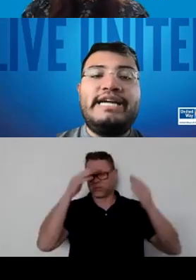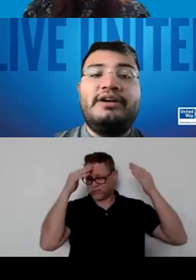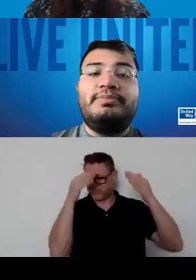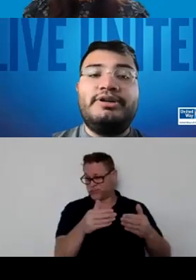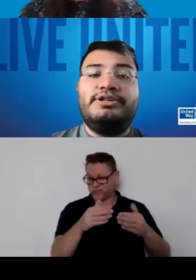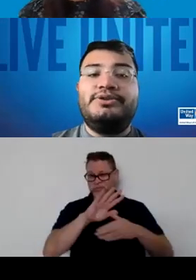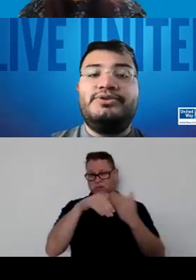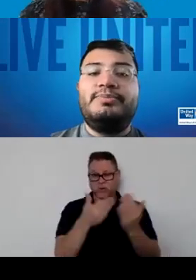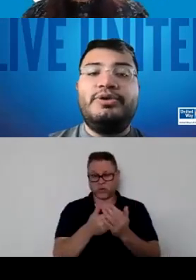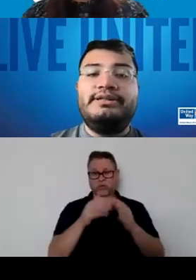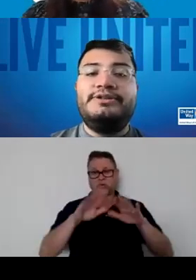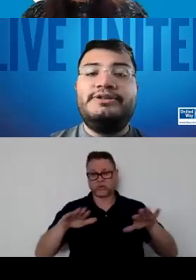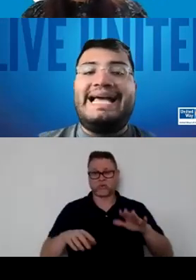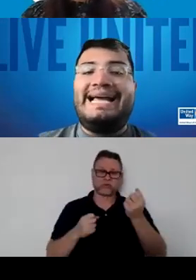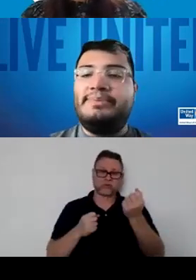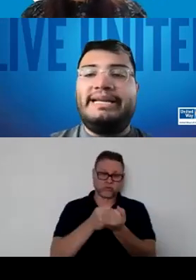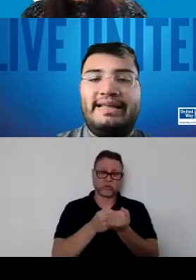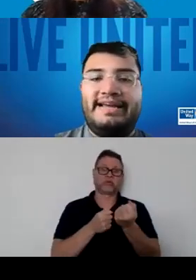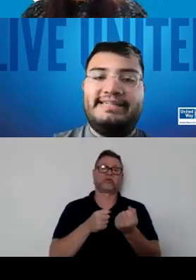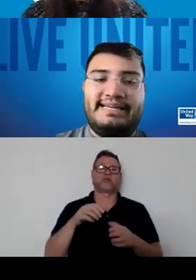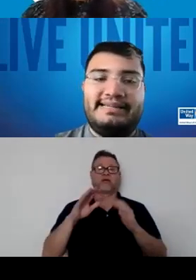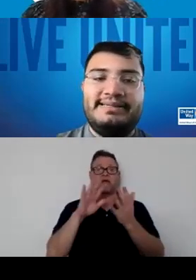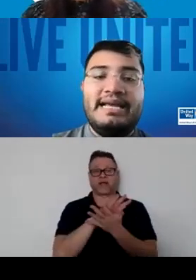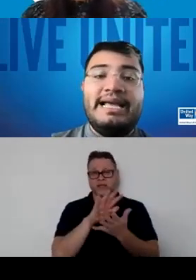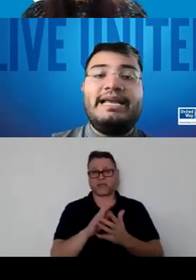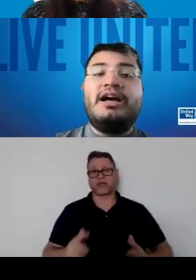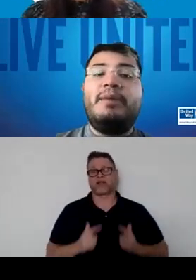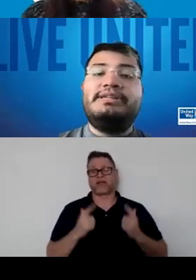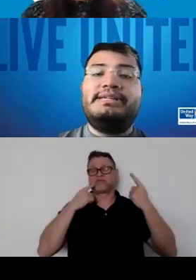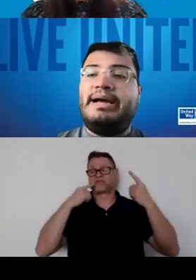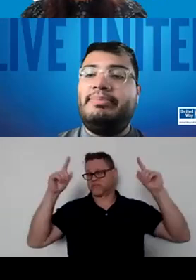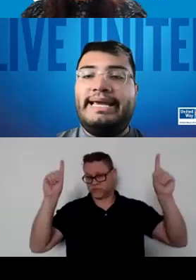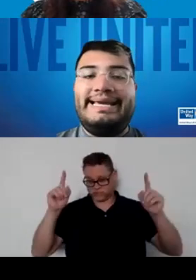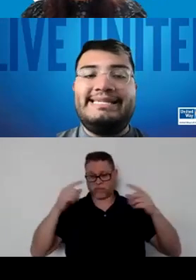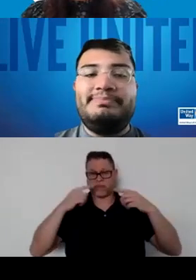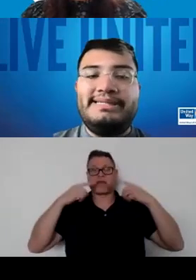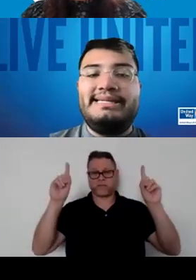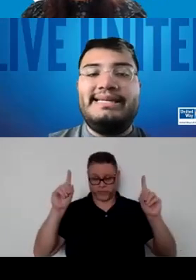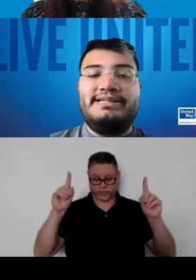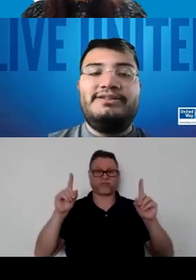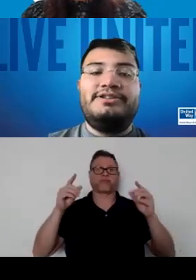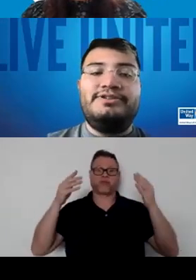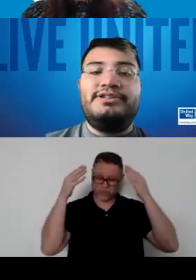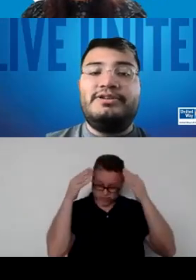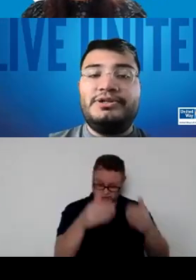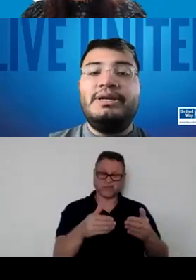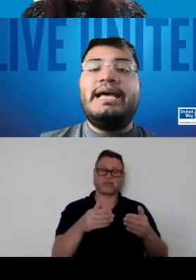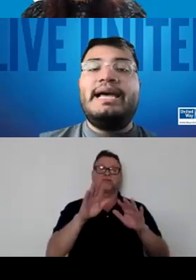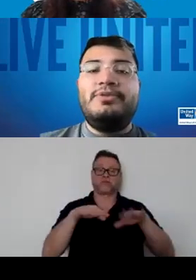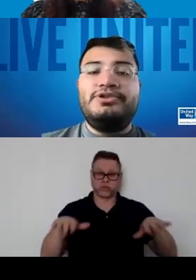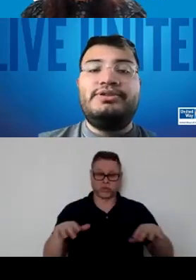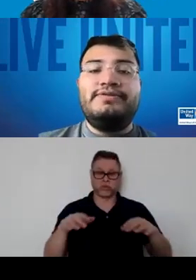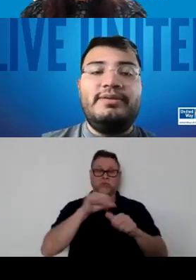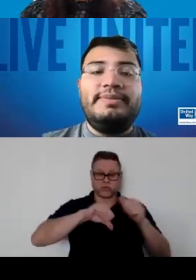whole child approach to supporting students' academic and life success. It accomplished this by paying explicit attention to students' social